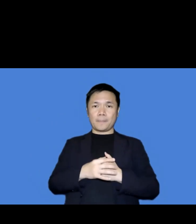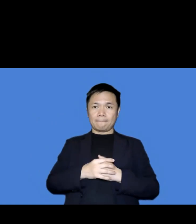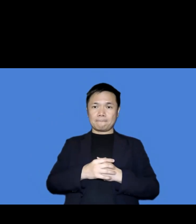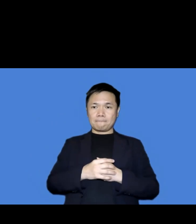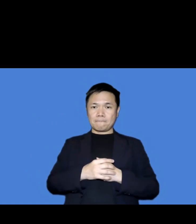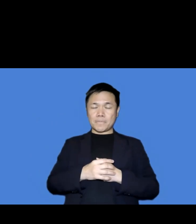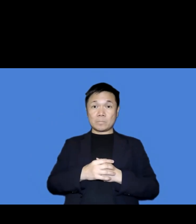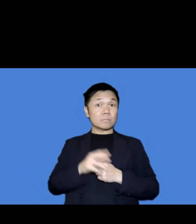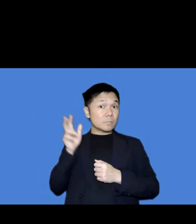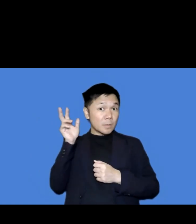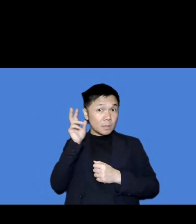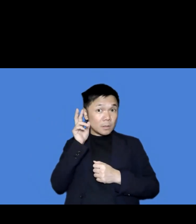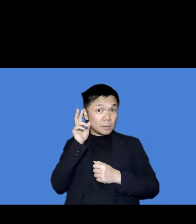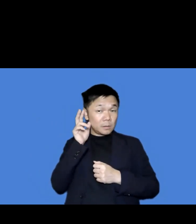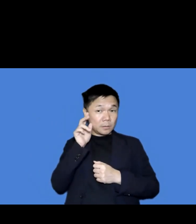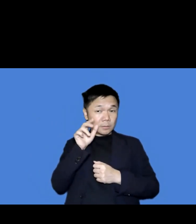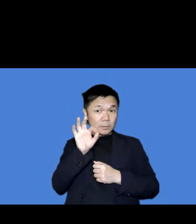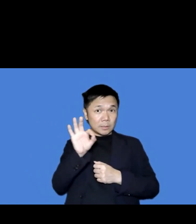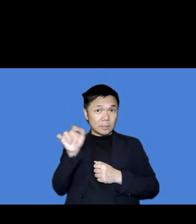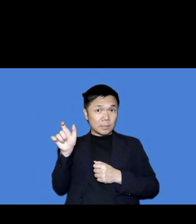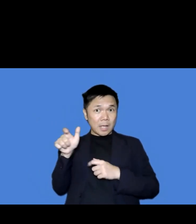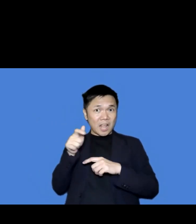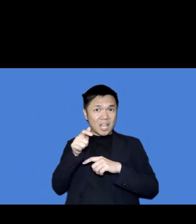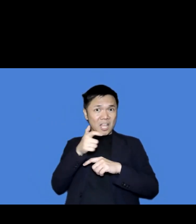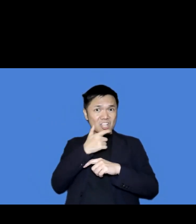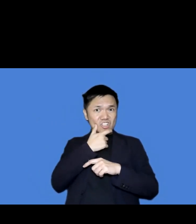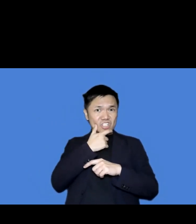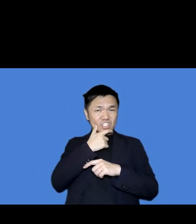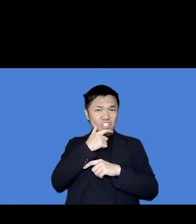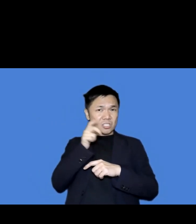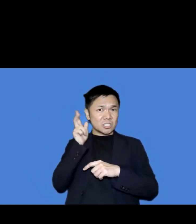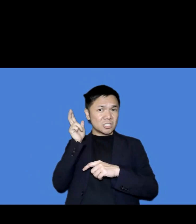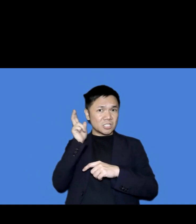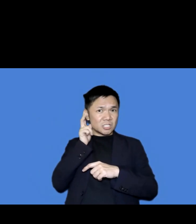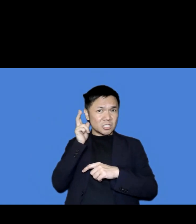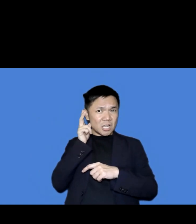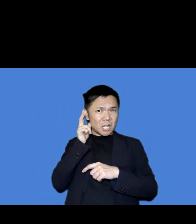Can everybody hear that we are on English channel? And